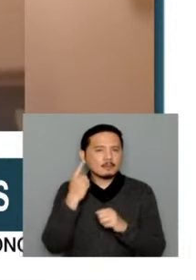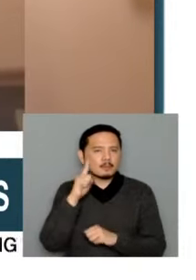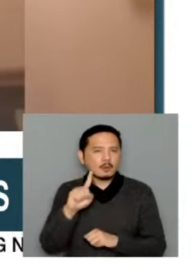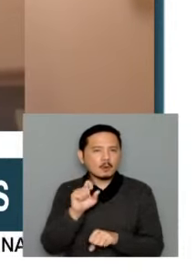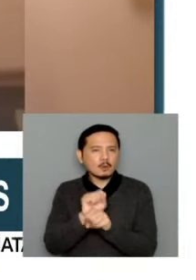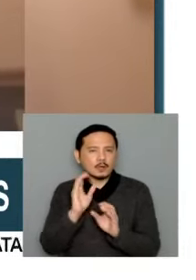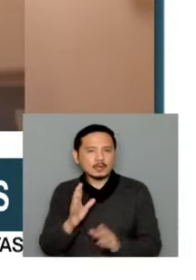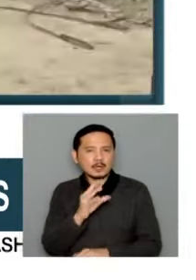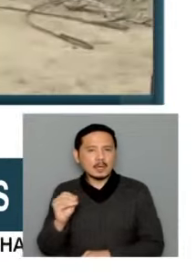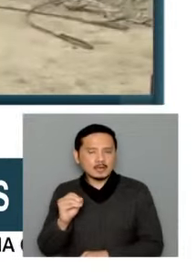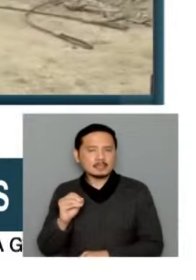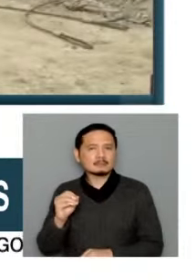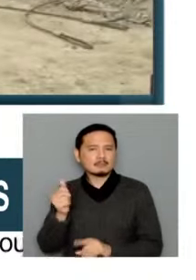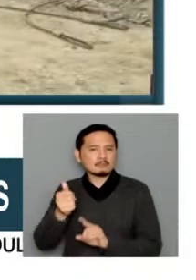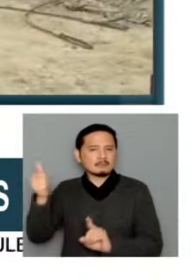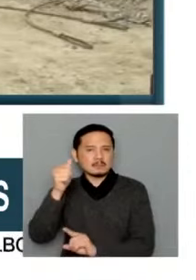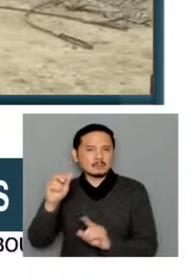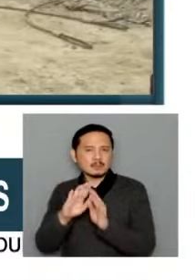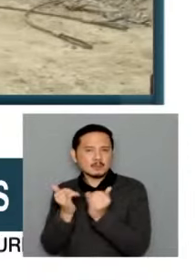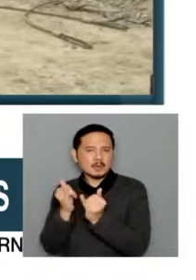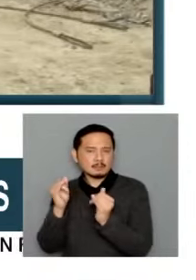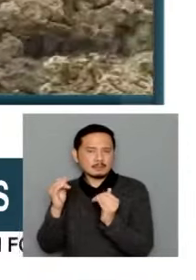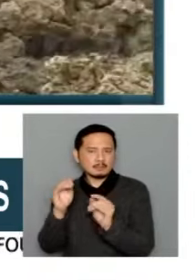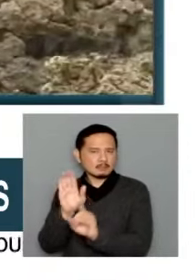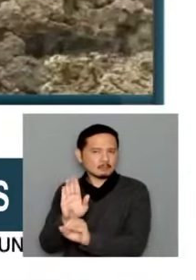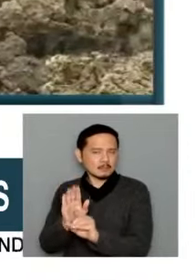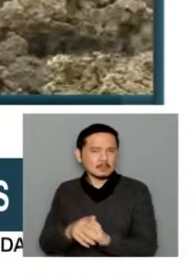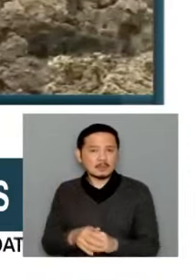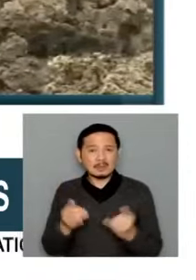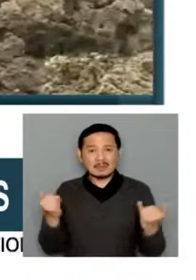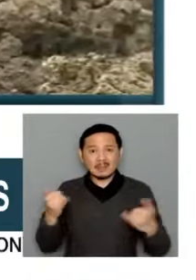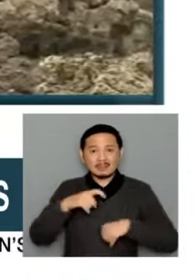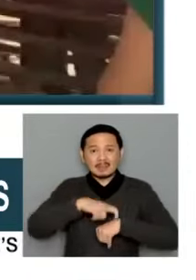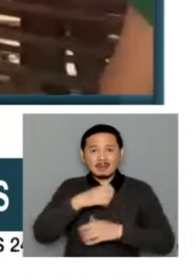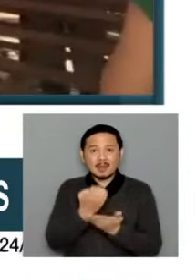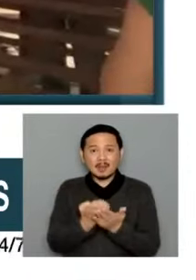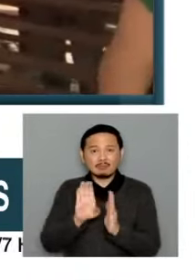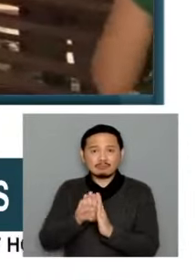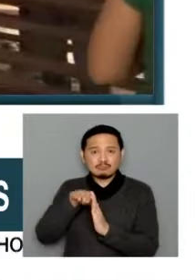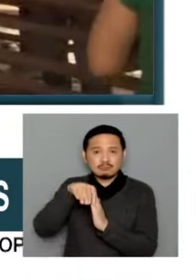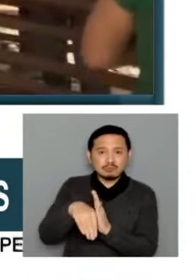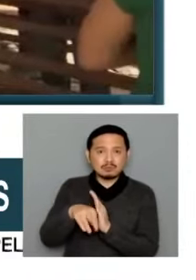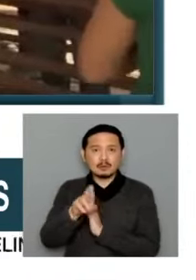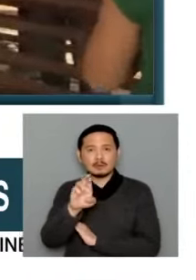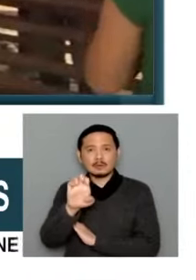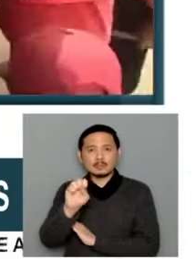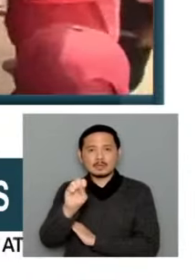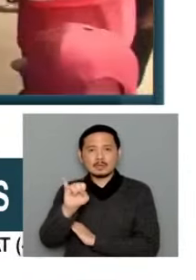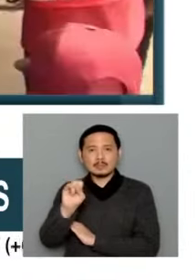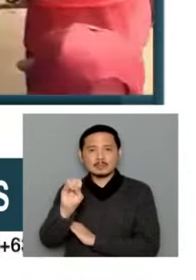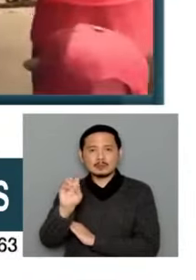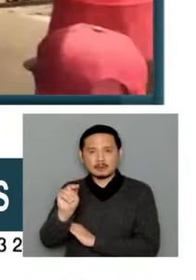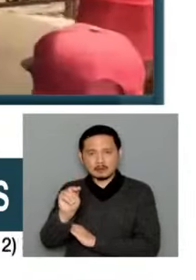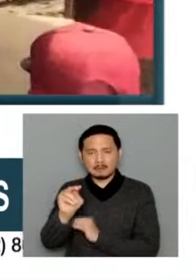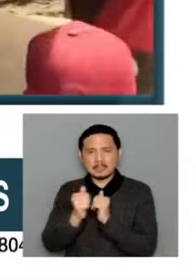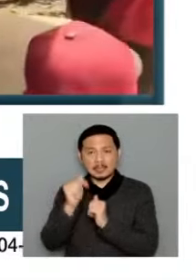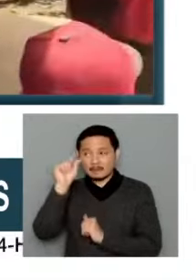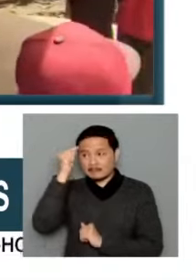of a recession, and we're looking at a government that's facing huge